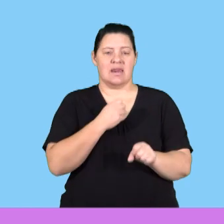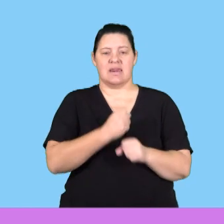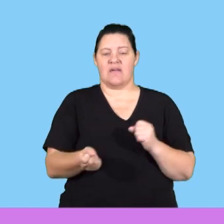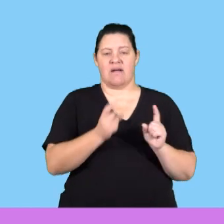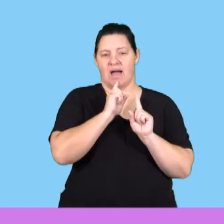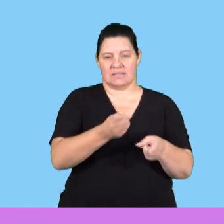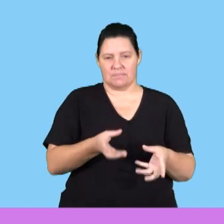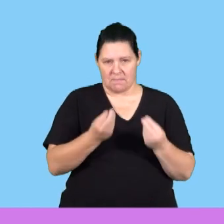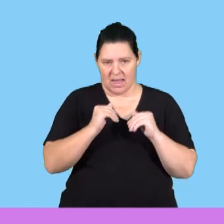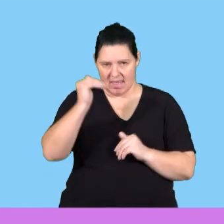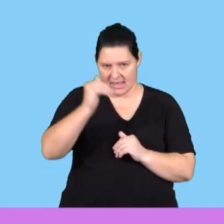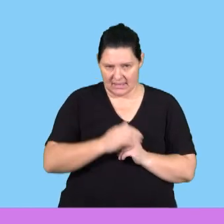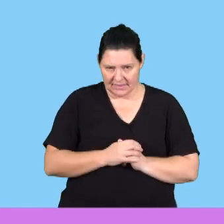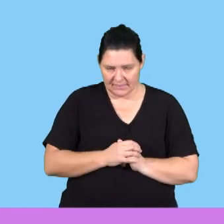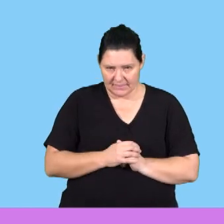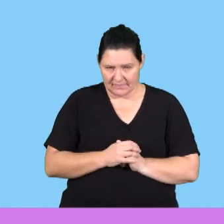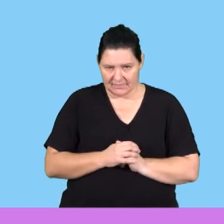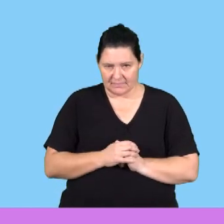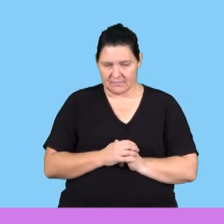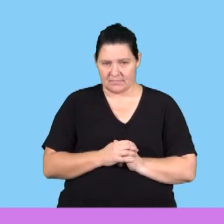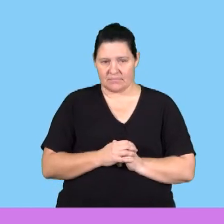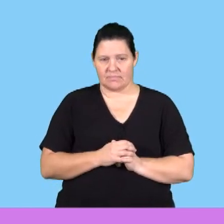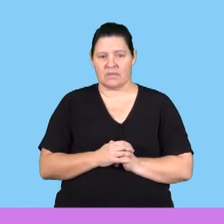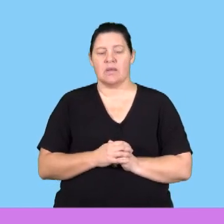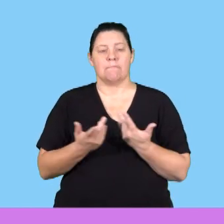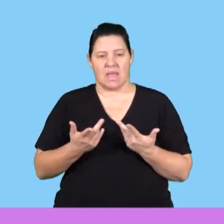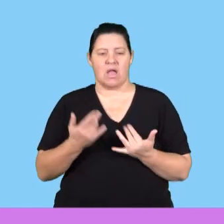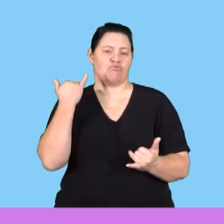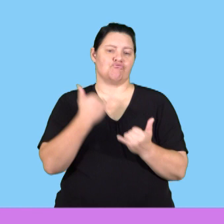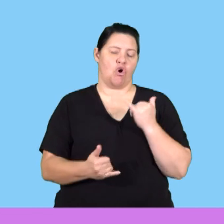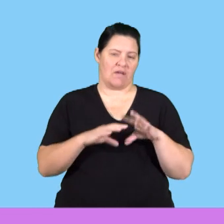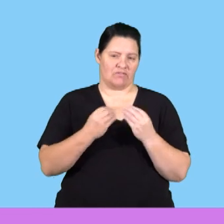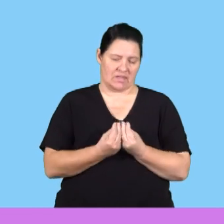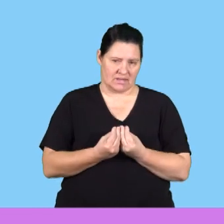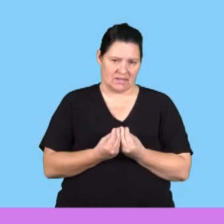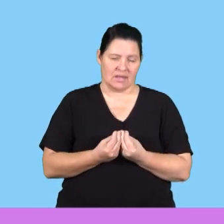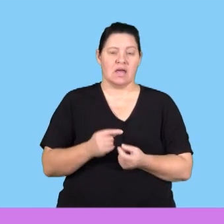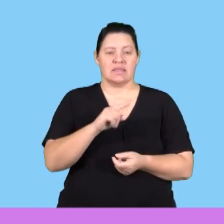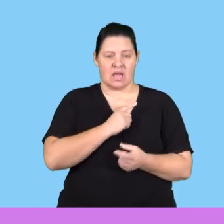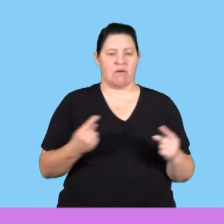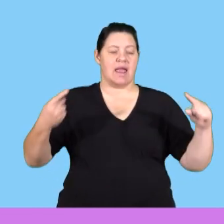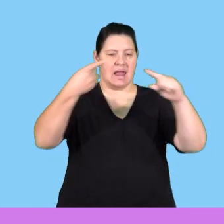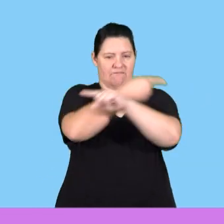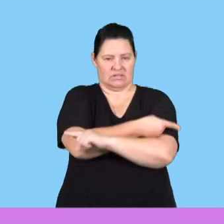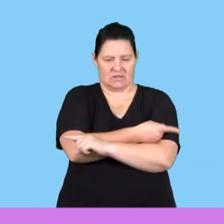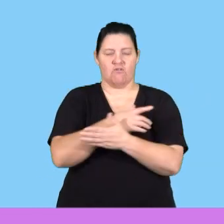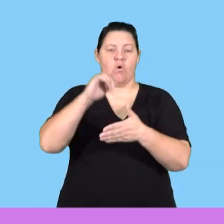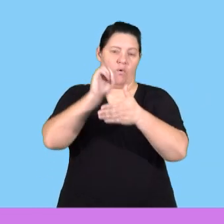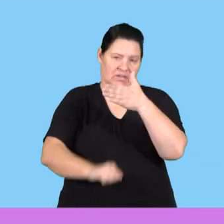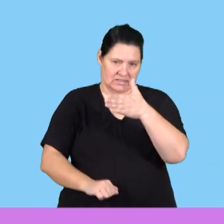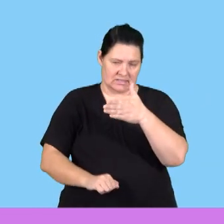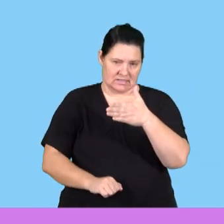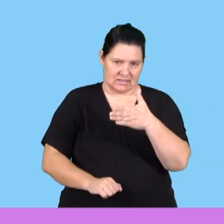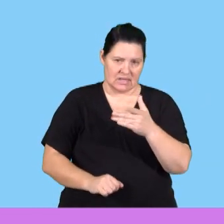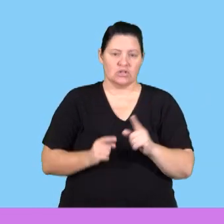I will never get the highest number. Okay, then my sum will be completely wrong. Therefore, I did the inverse operation